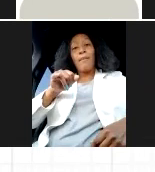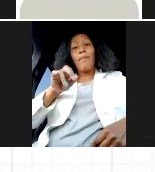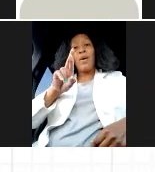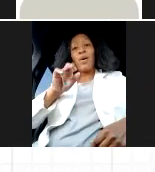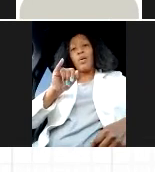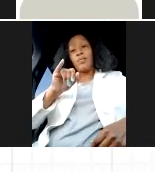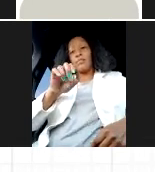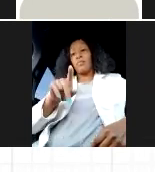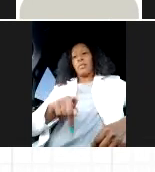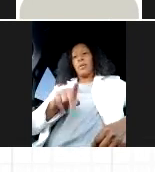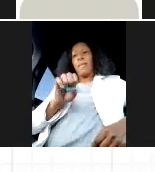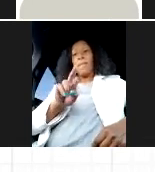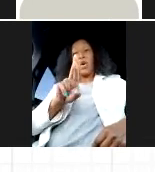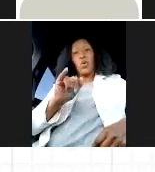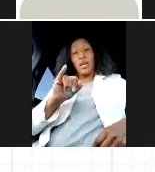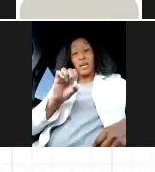Oh,